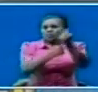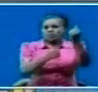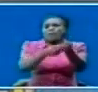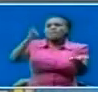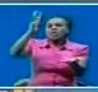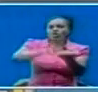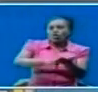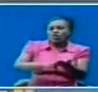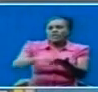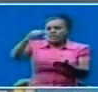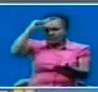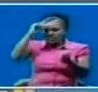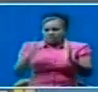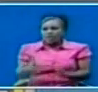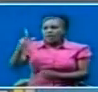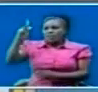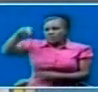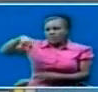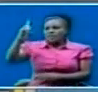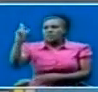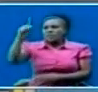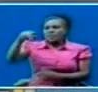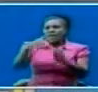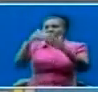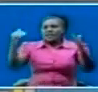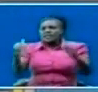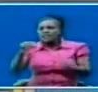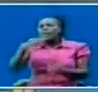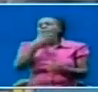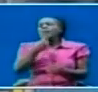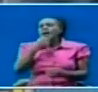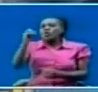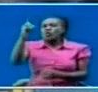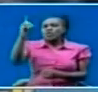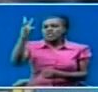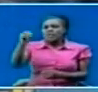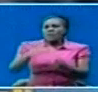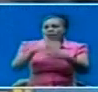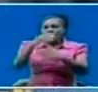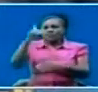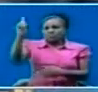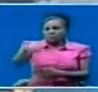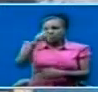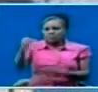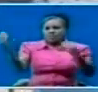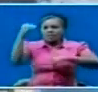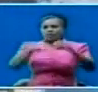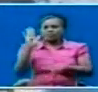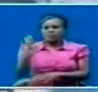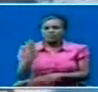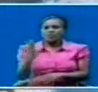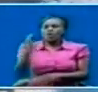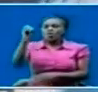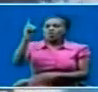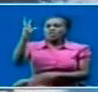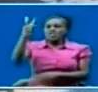governor Okoth Obado, a PDP candidate, against an ODM candidate after the nullification of Obado's election. ODM